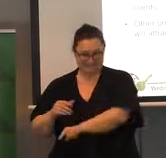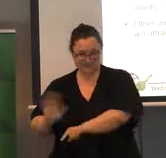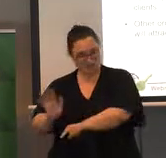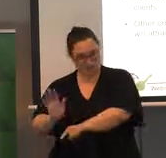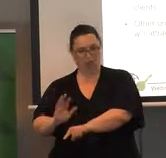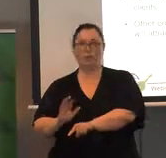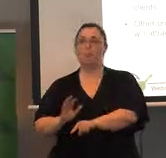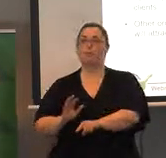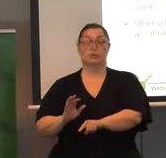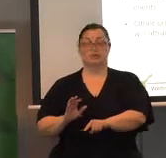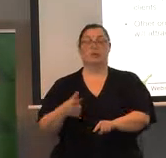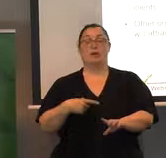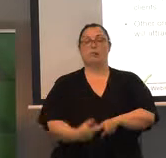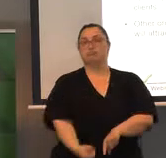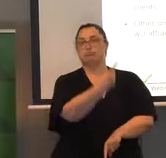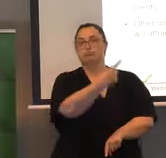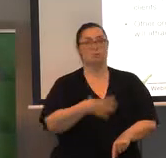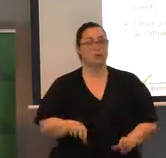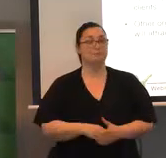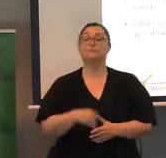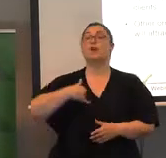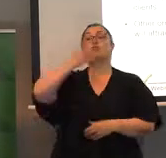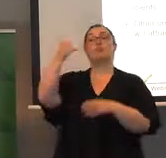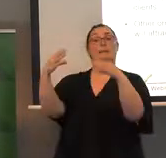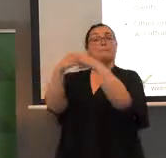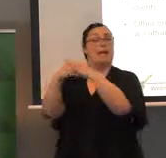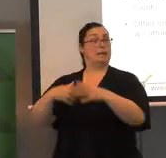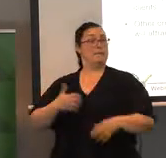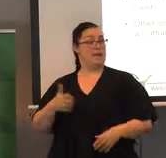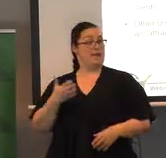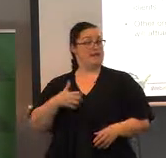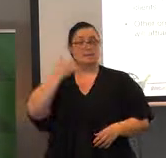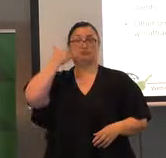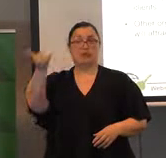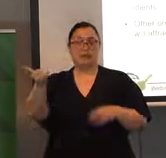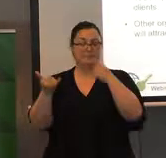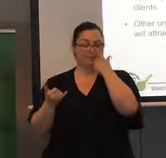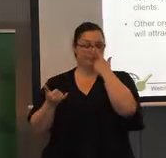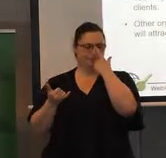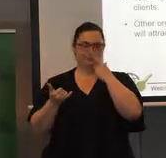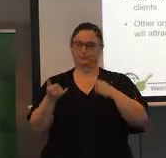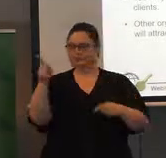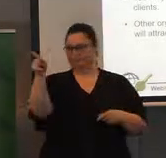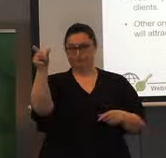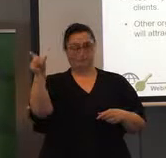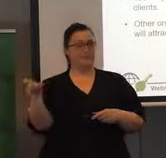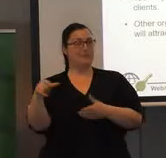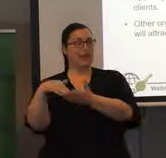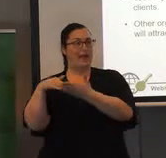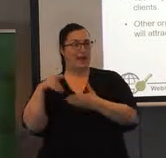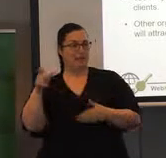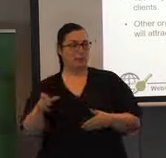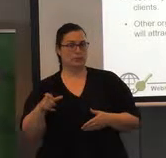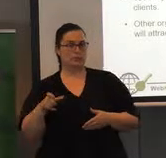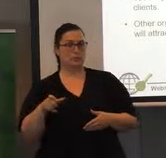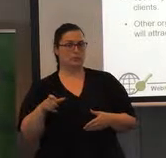the window. But the funny thing is when I called the bank to complain about that, the person who answered the